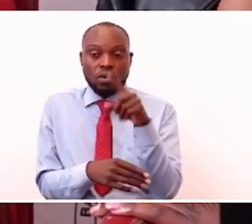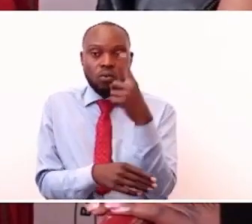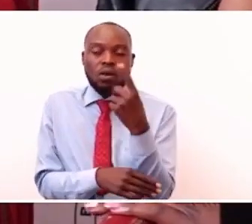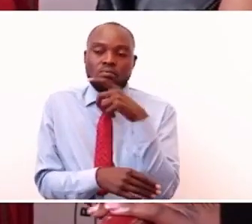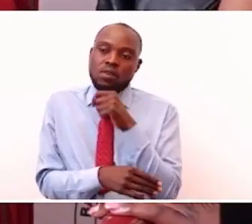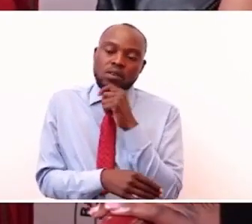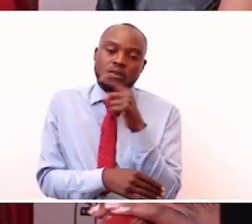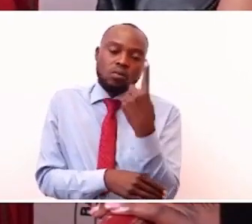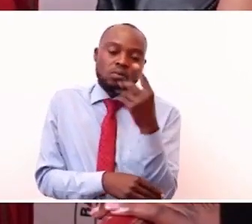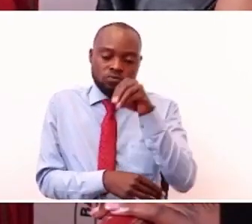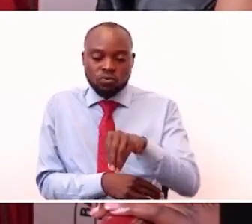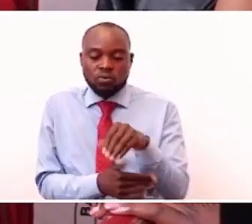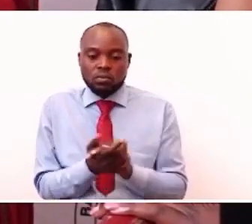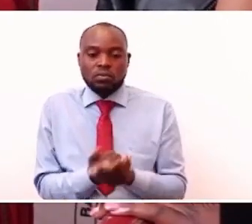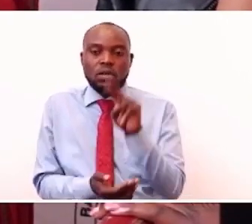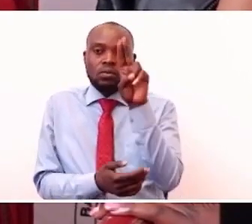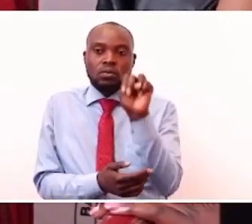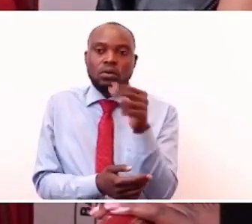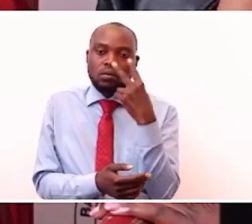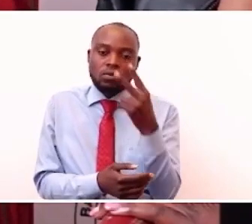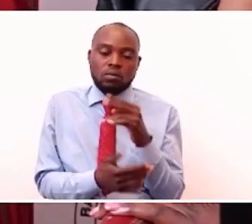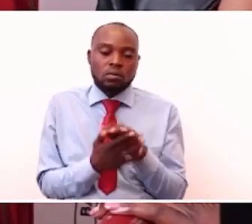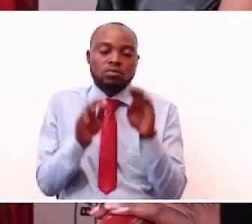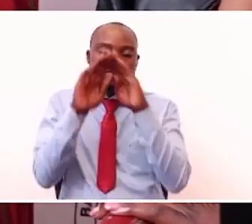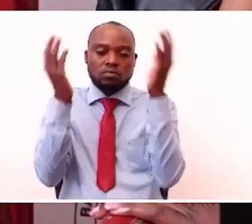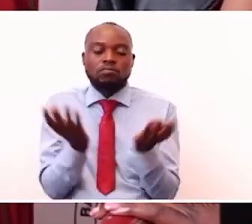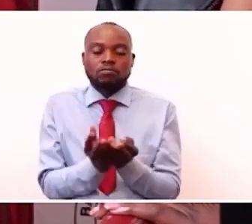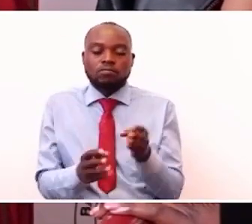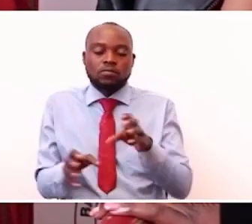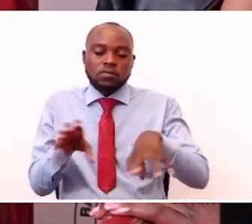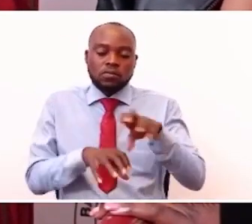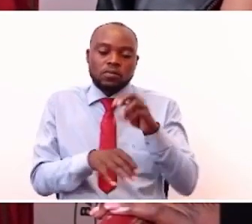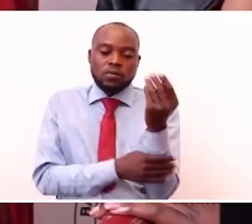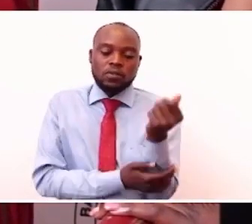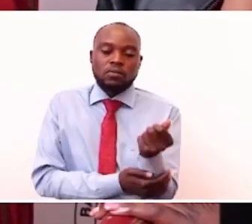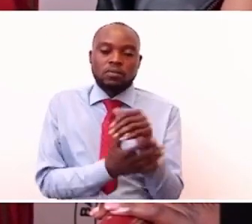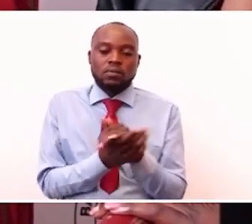vote. At the UN, ensuring that the global financial system, particularly